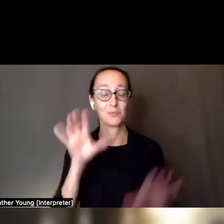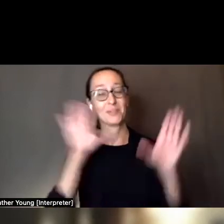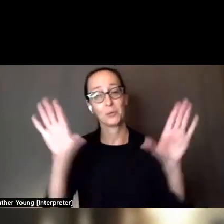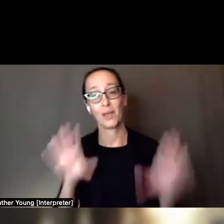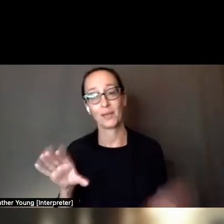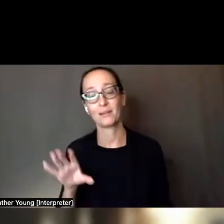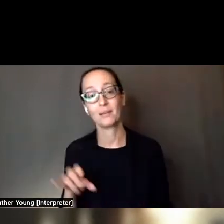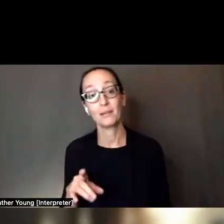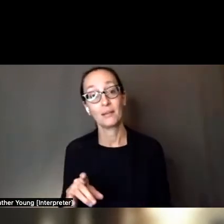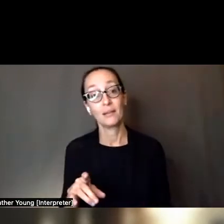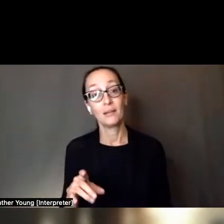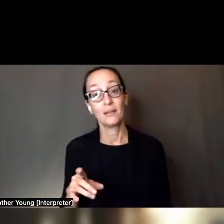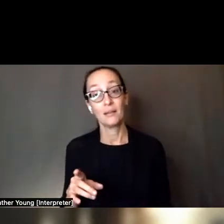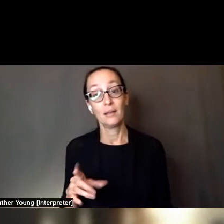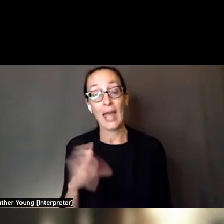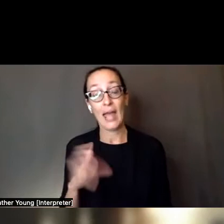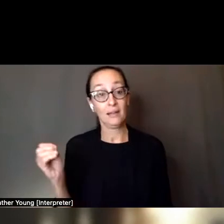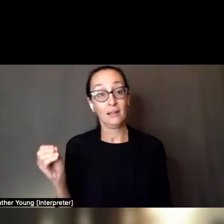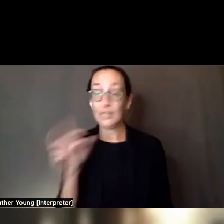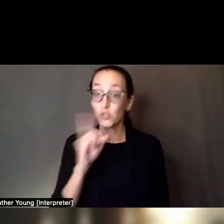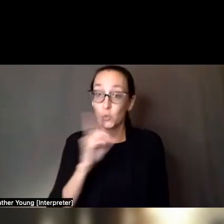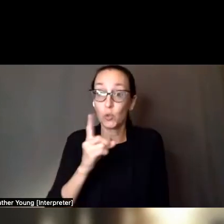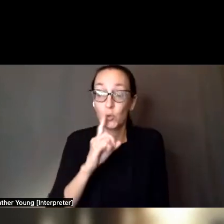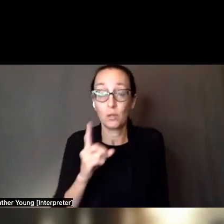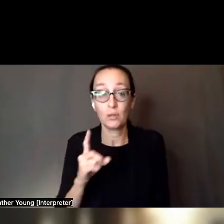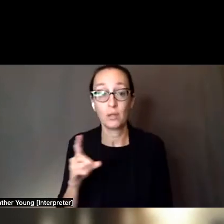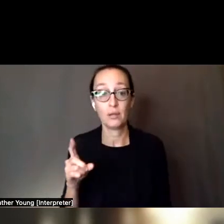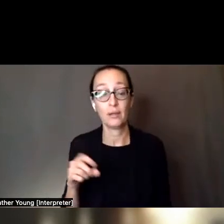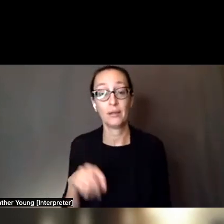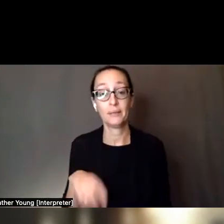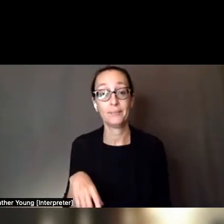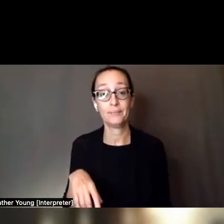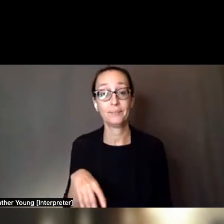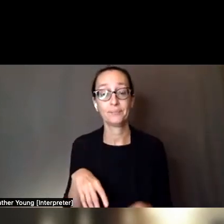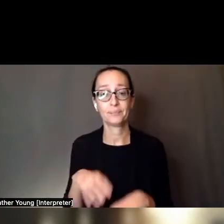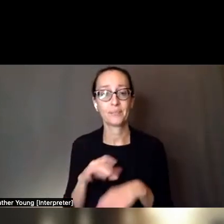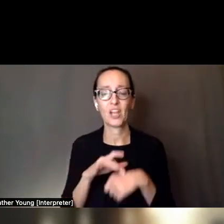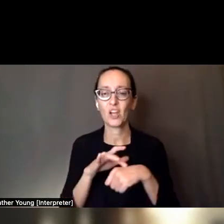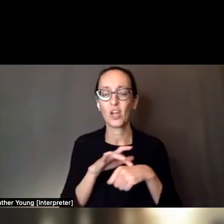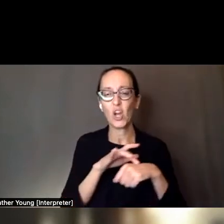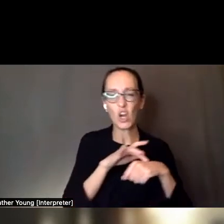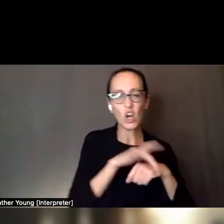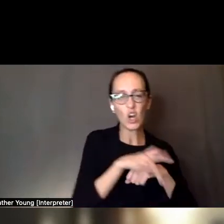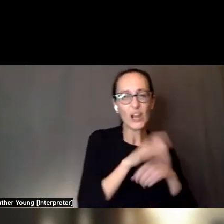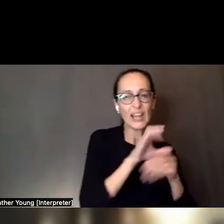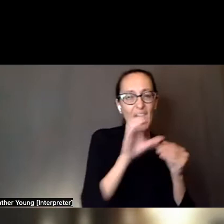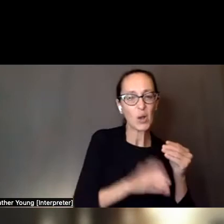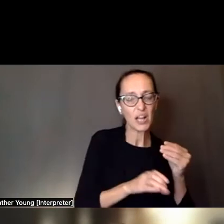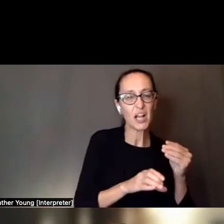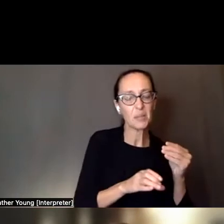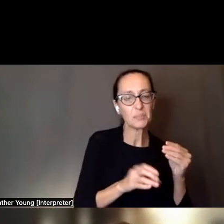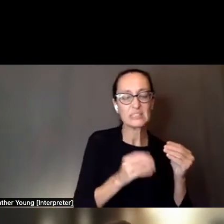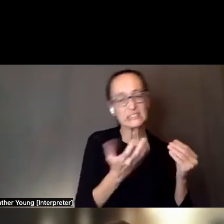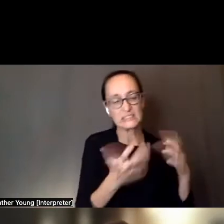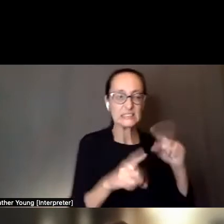is true that early outcomes were more variable than they are today. I was fortunate that I